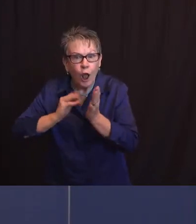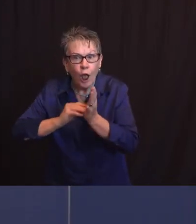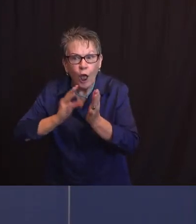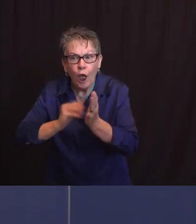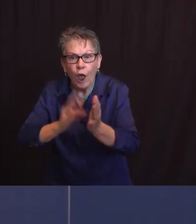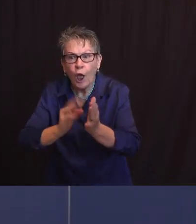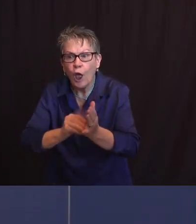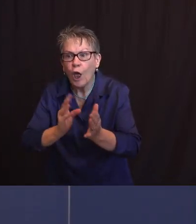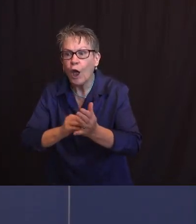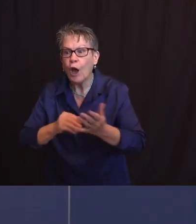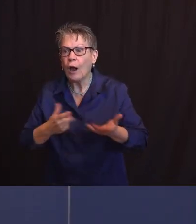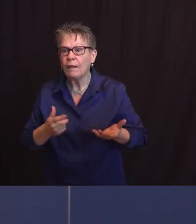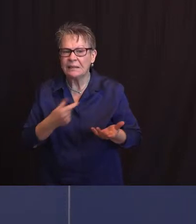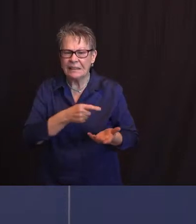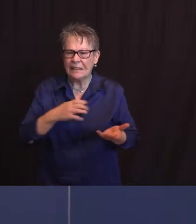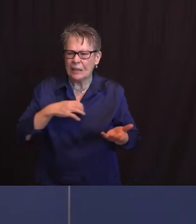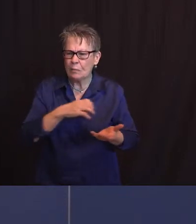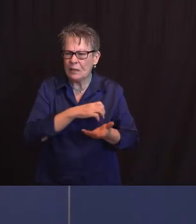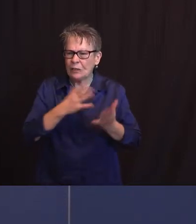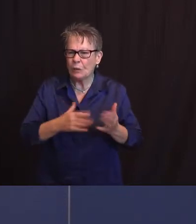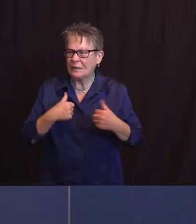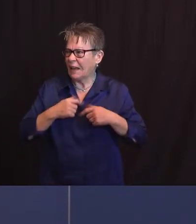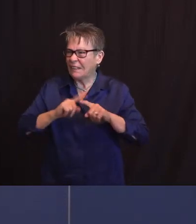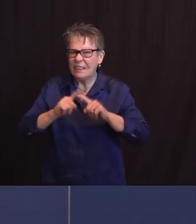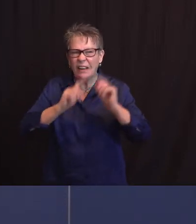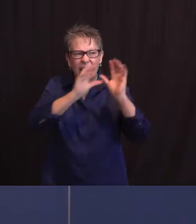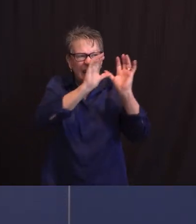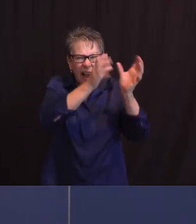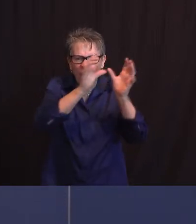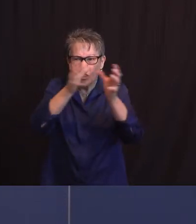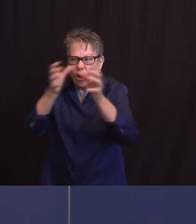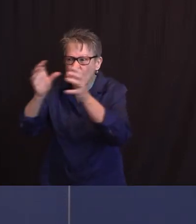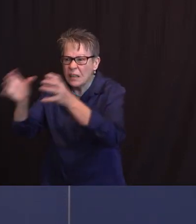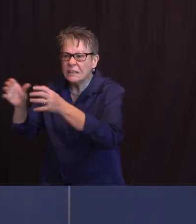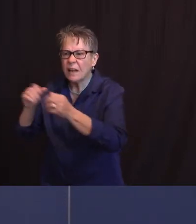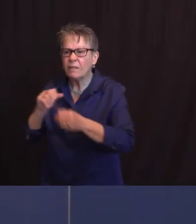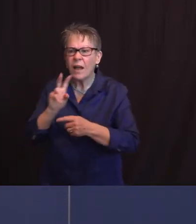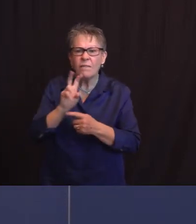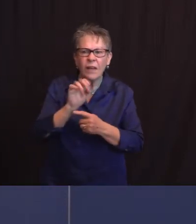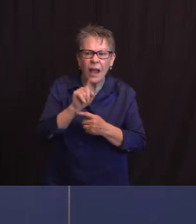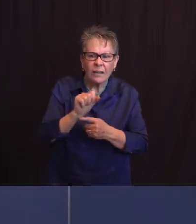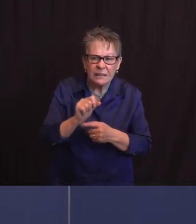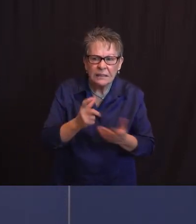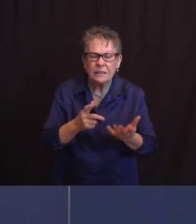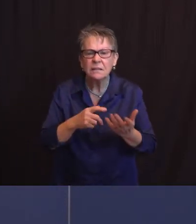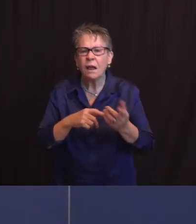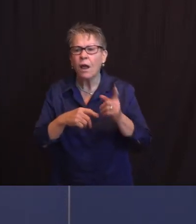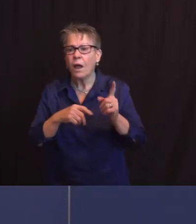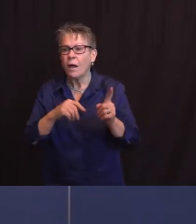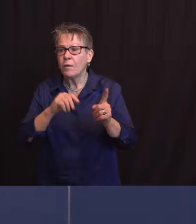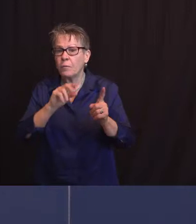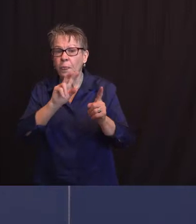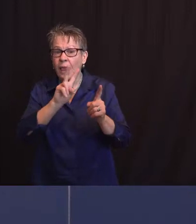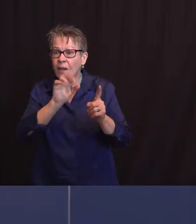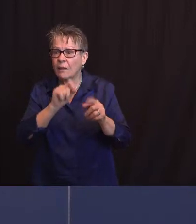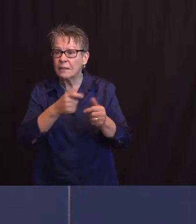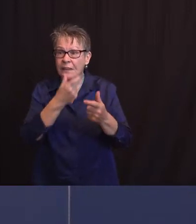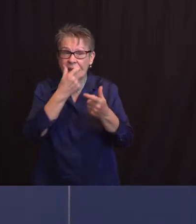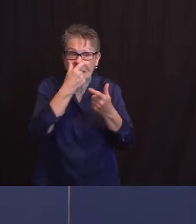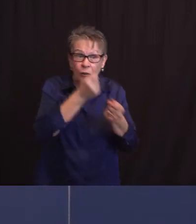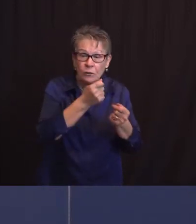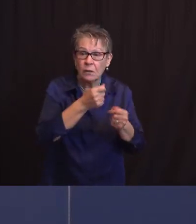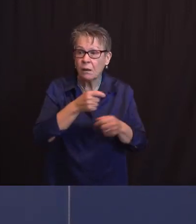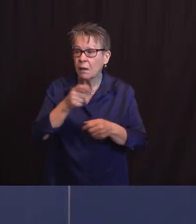are different categories of variants. We have variants of concern, we have variants of interest, where we don't have as much information about those variants.